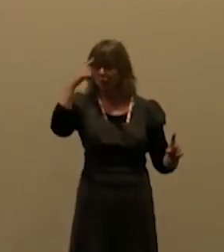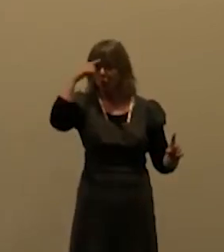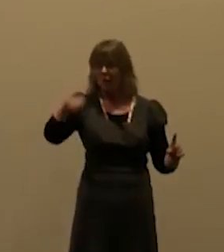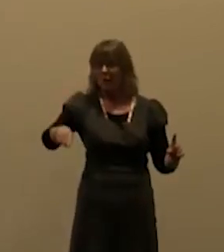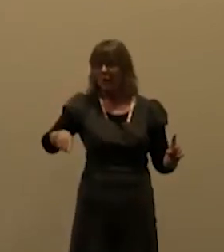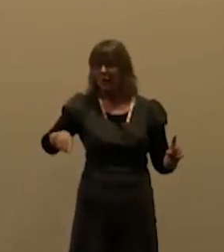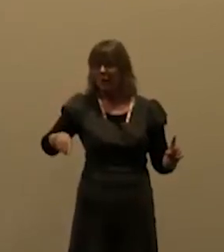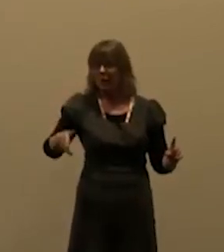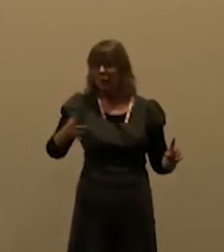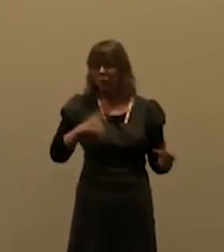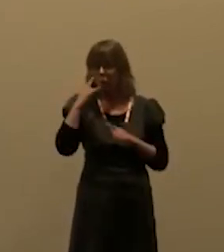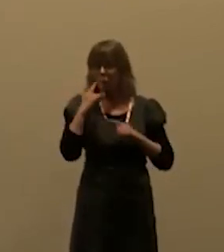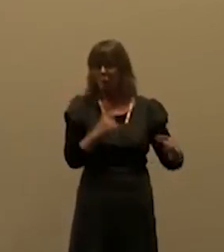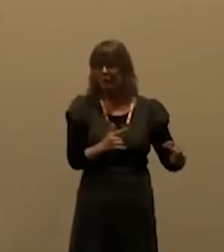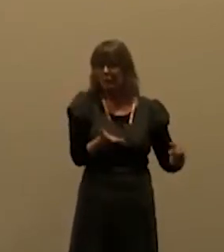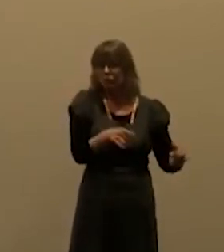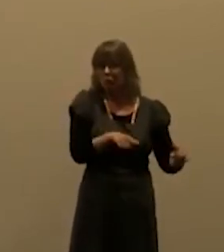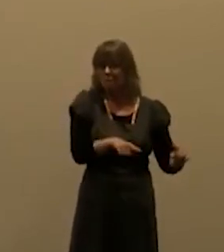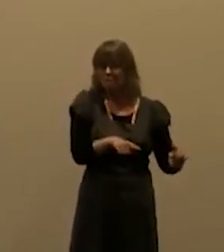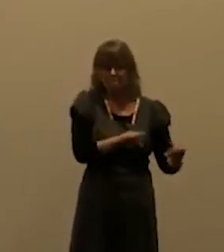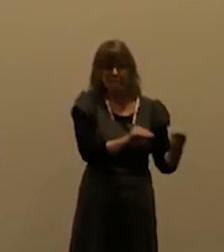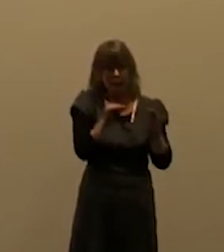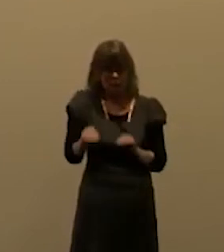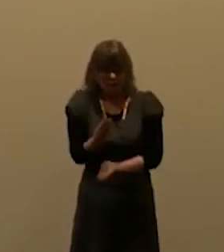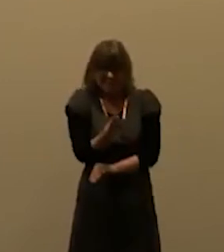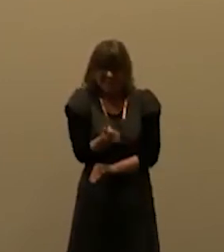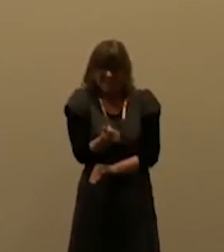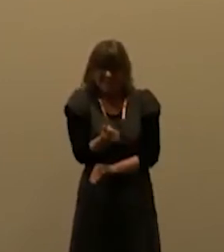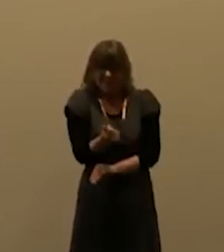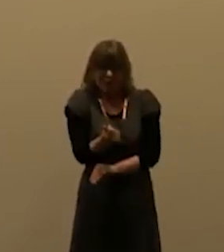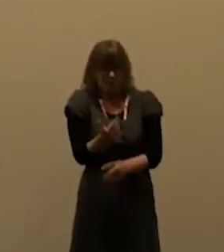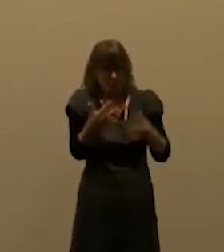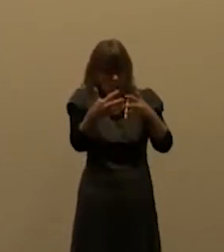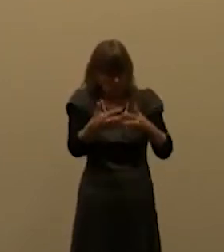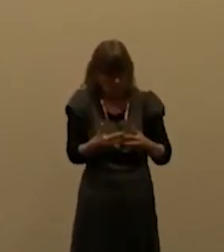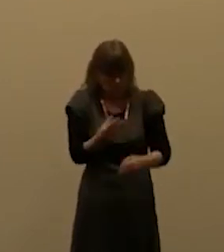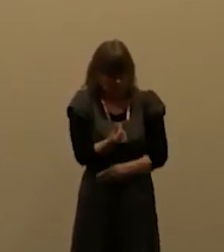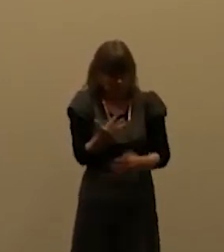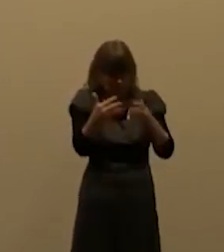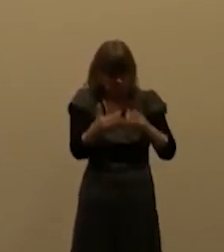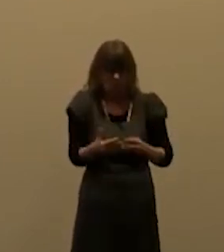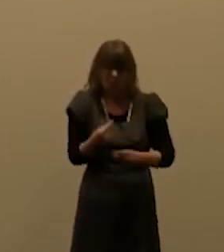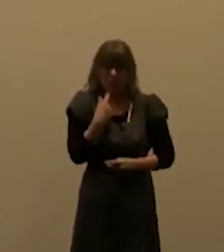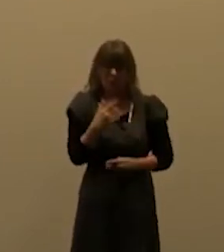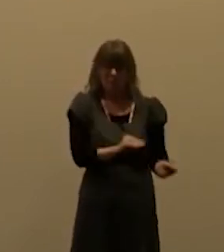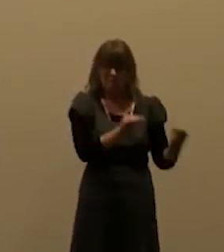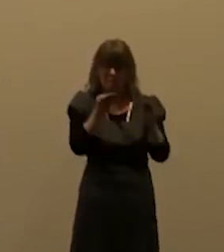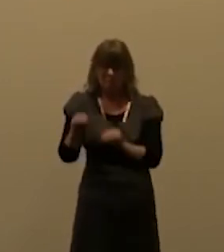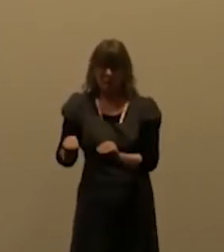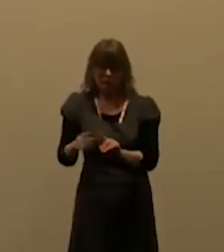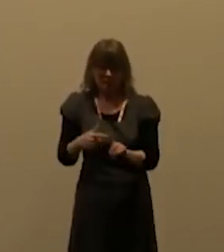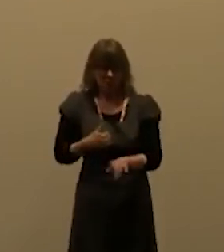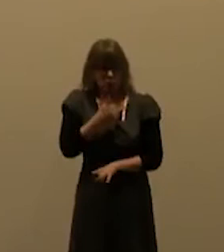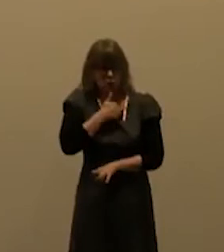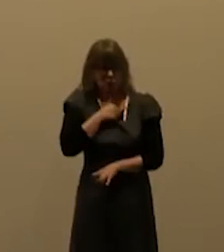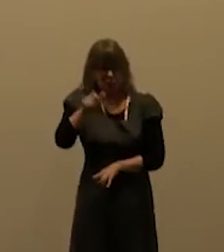to like migrate some config, then okay. But as you said, I wouldn't touch users and like.